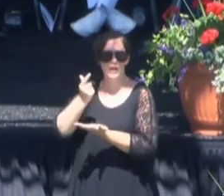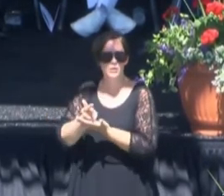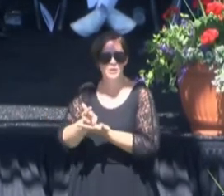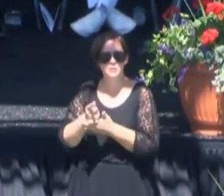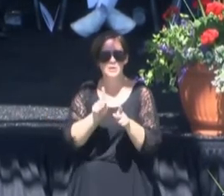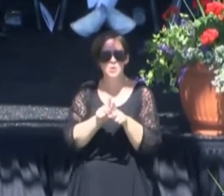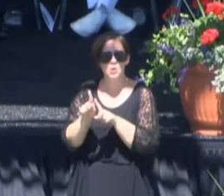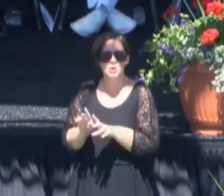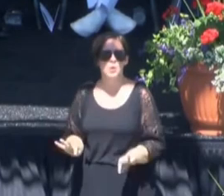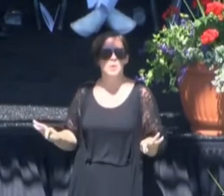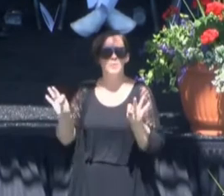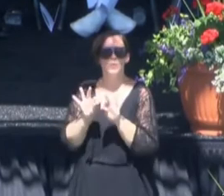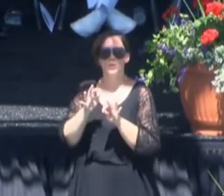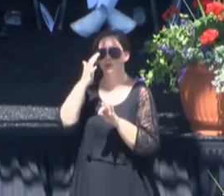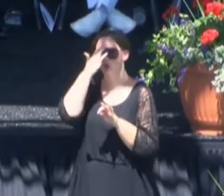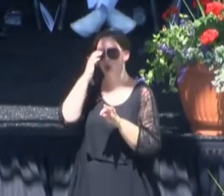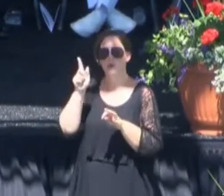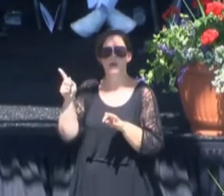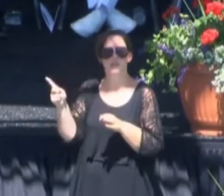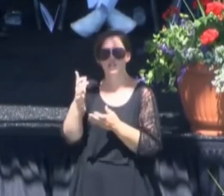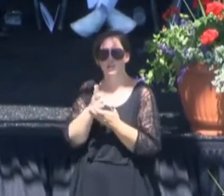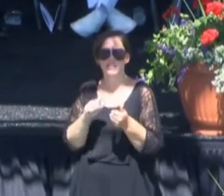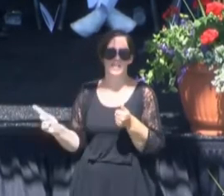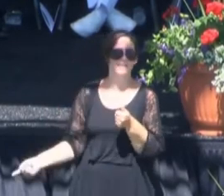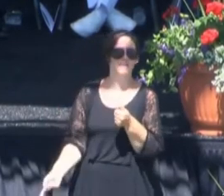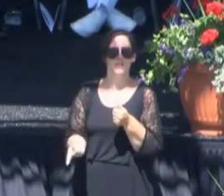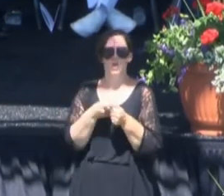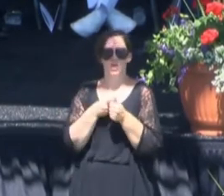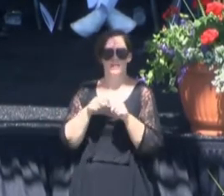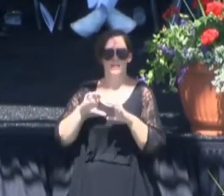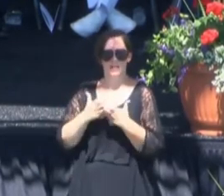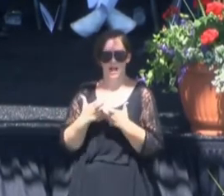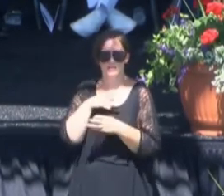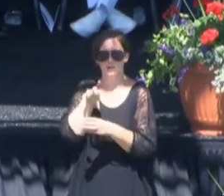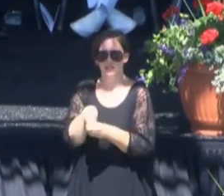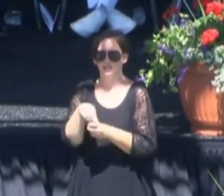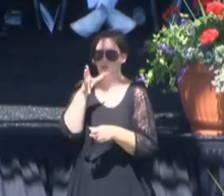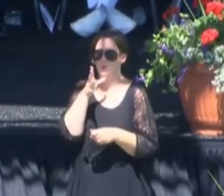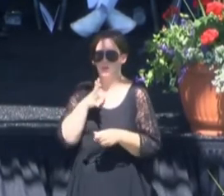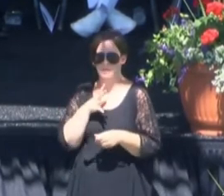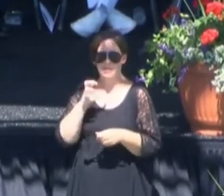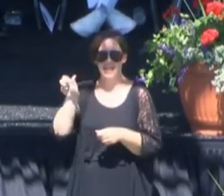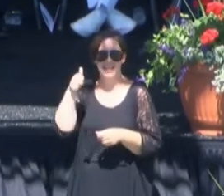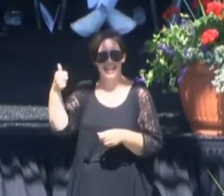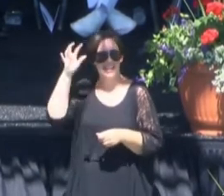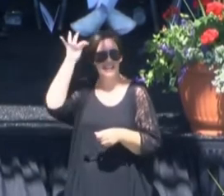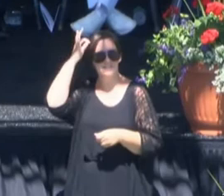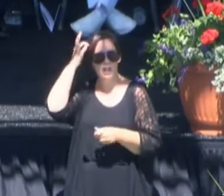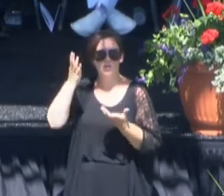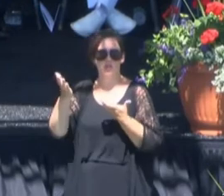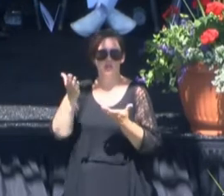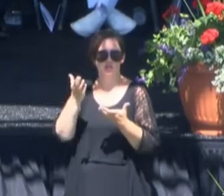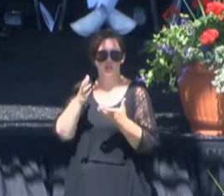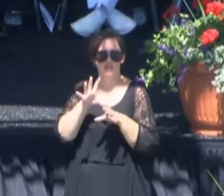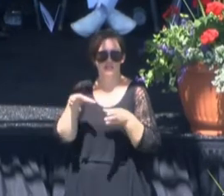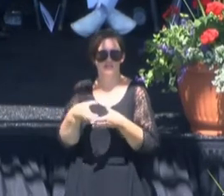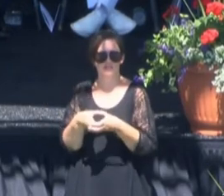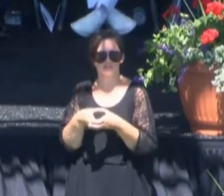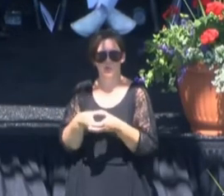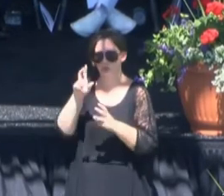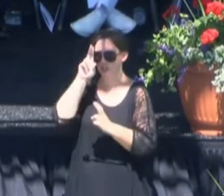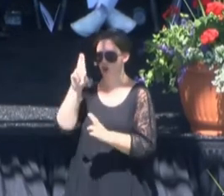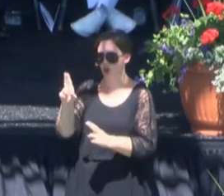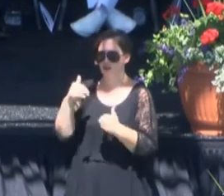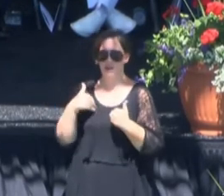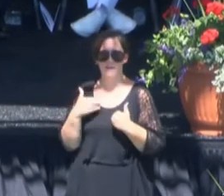note that Captain Wagner was a part of the trailblazing first ever class to include women at any Federal Service Academy. We are honored to